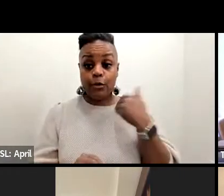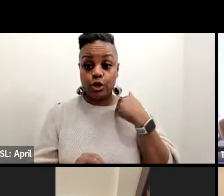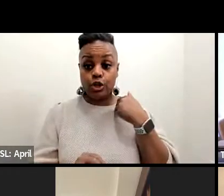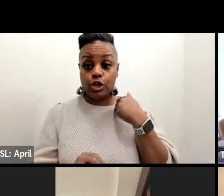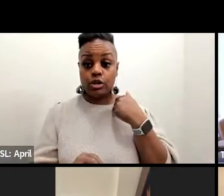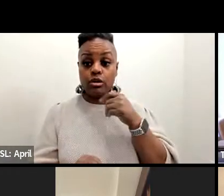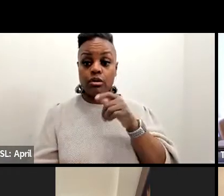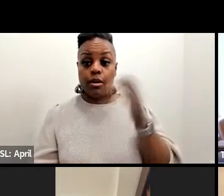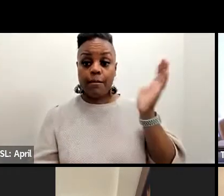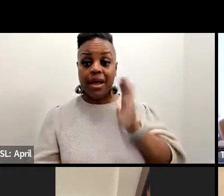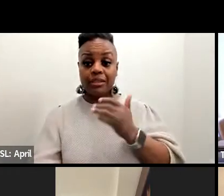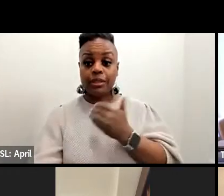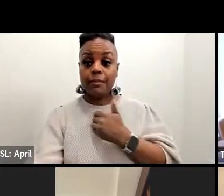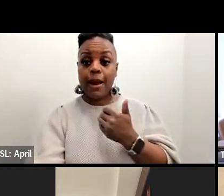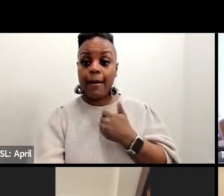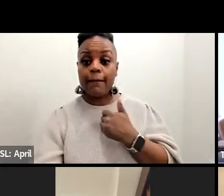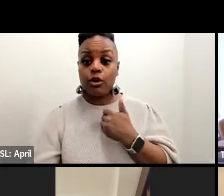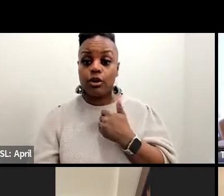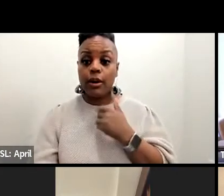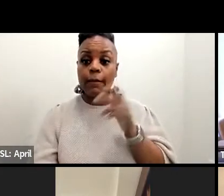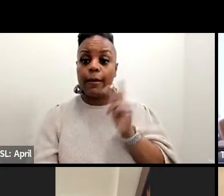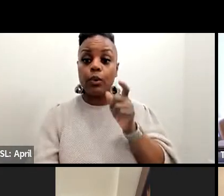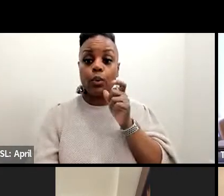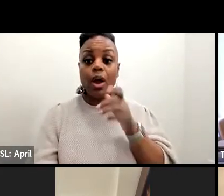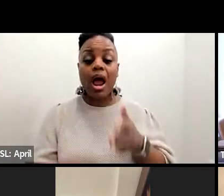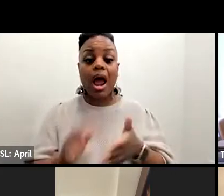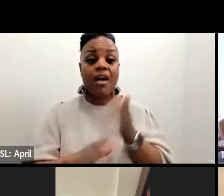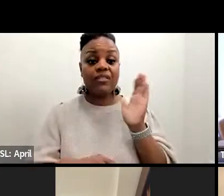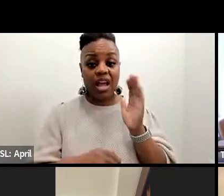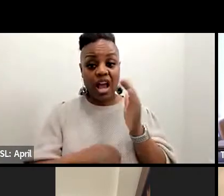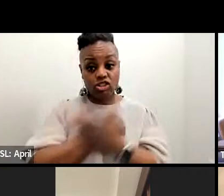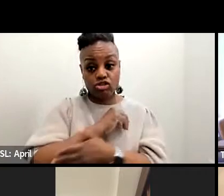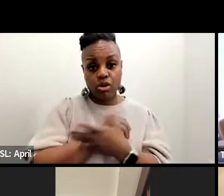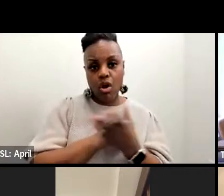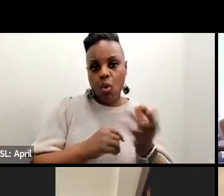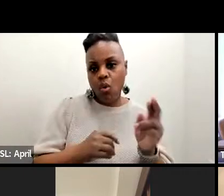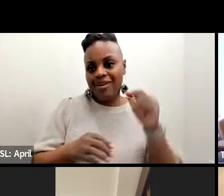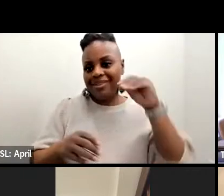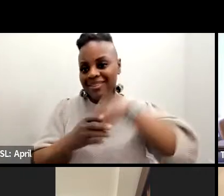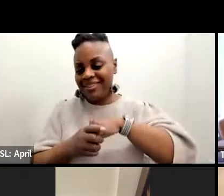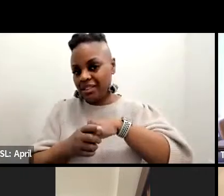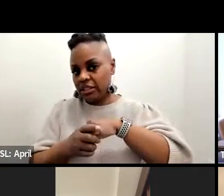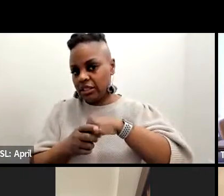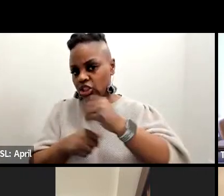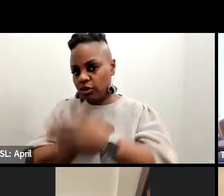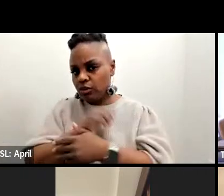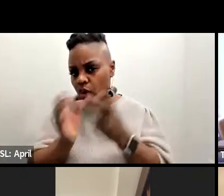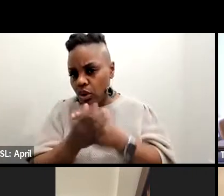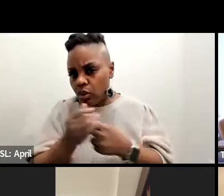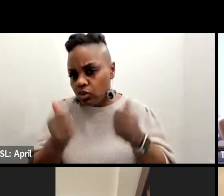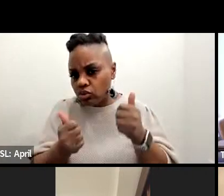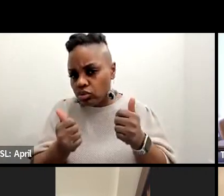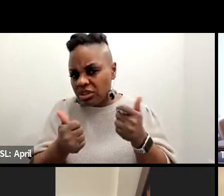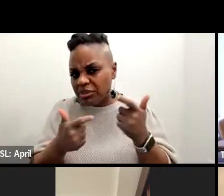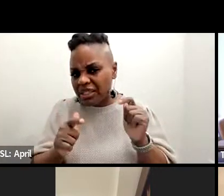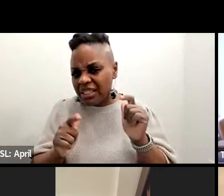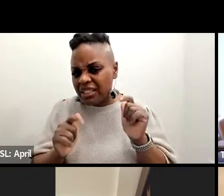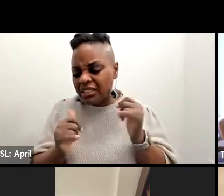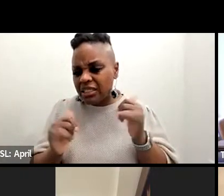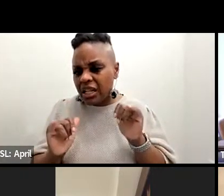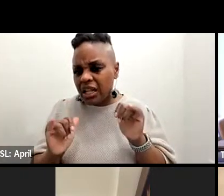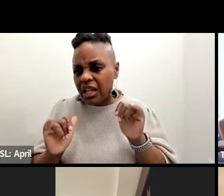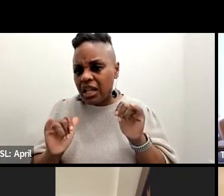in the country, but, you know, in hiding, it's quite large. My understanding is that in Istanbul, where there's kind